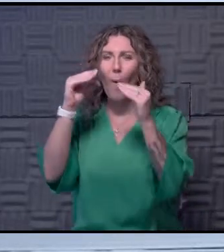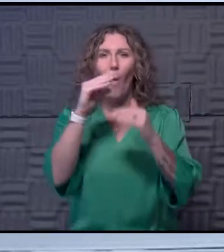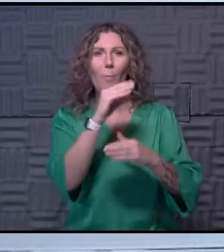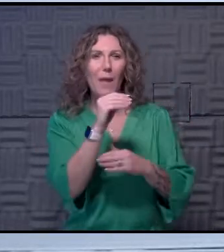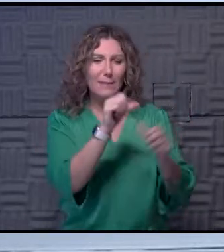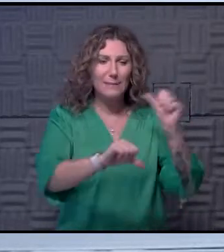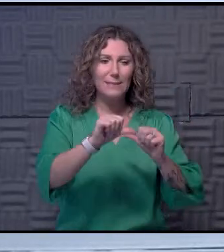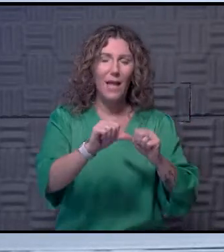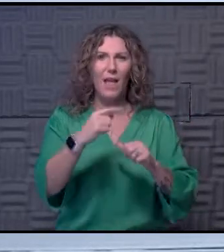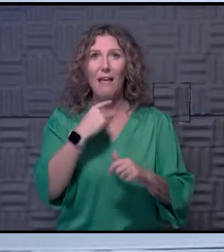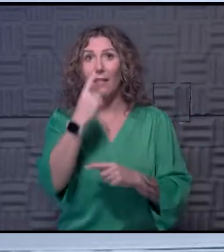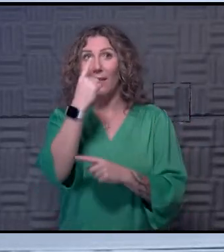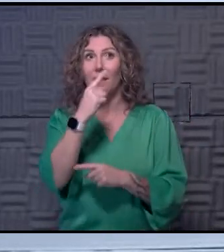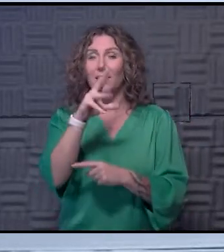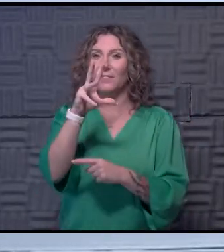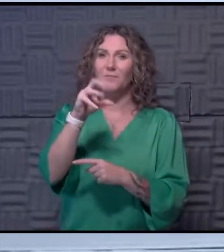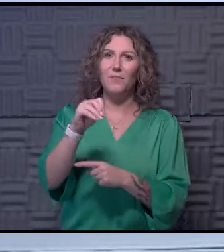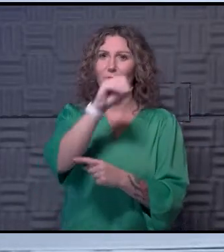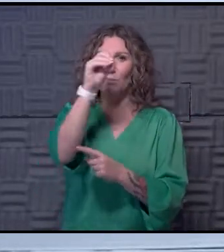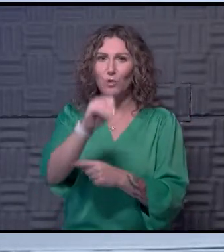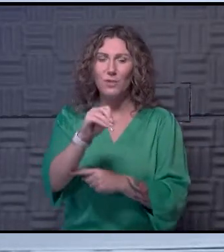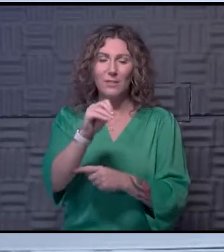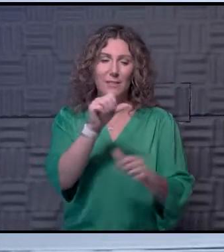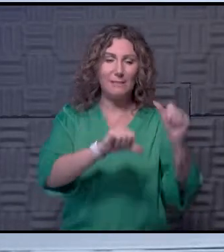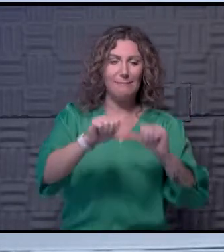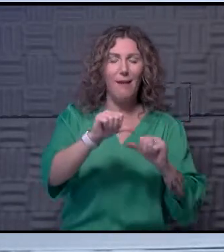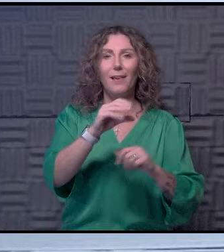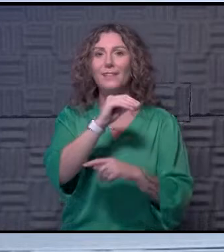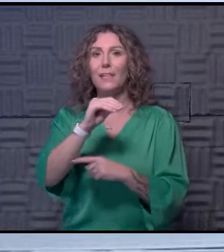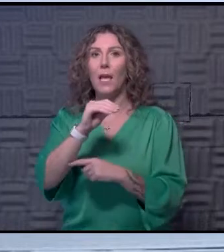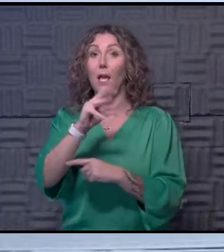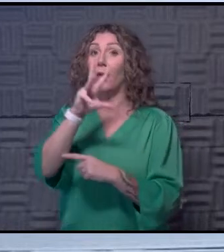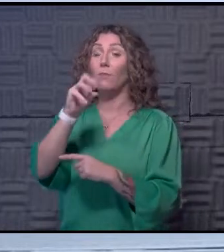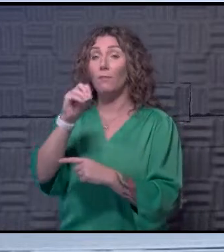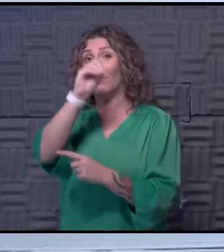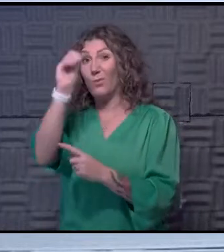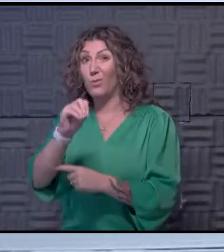problem of 50% science and 50% persuasion. And